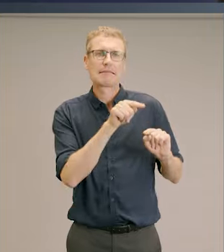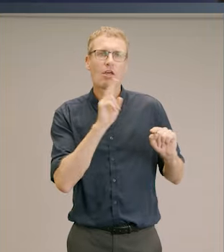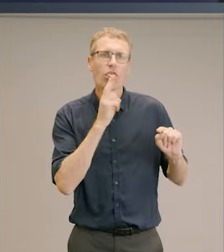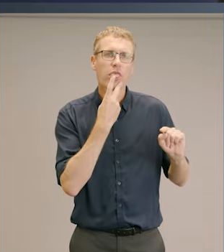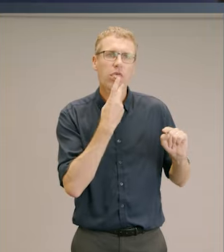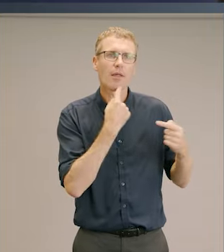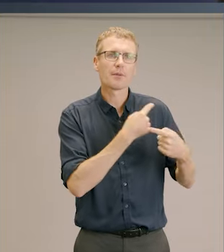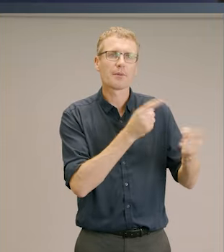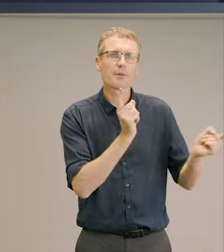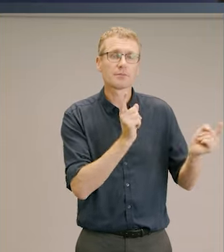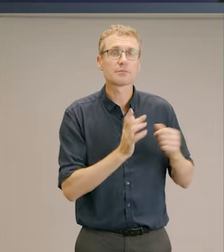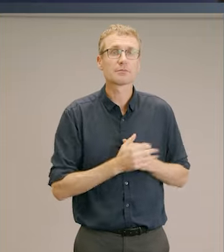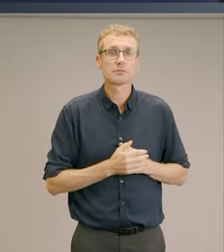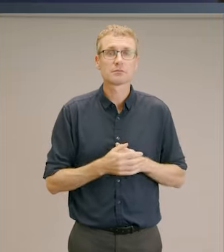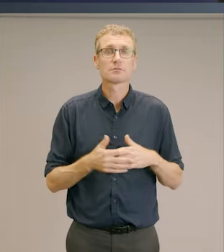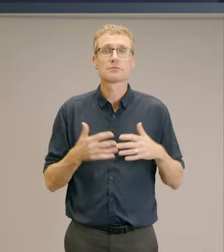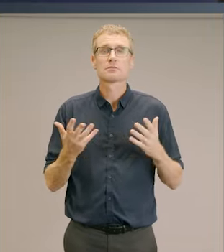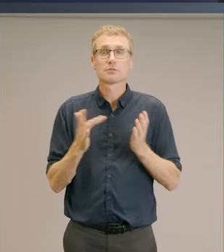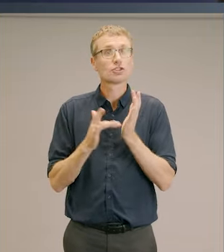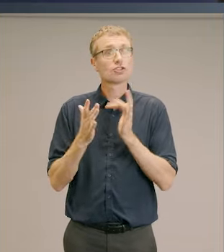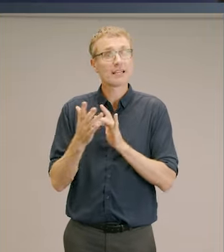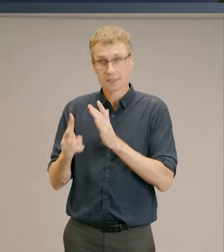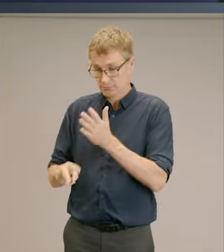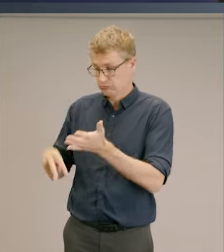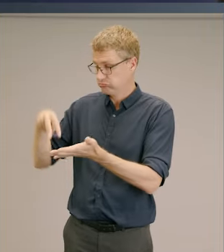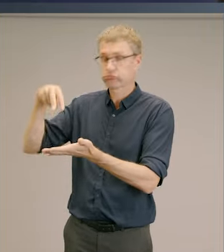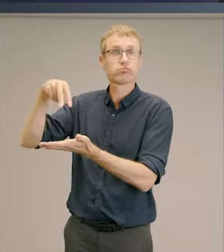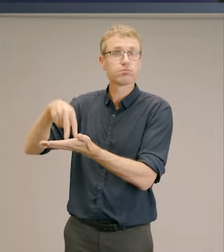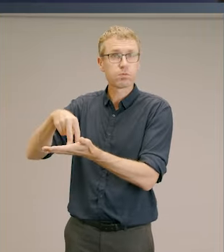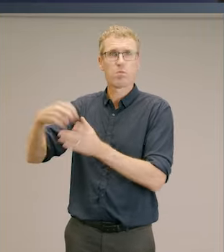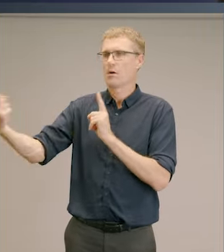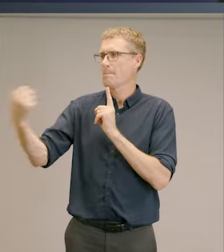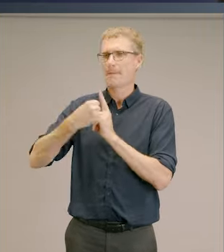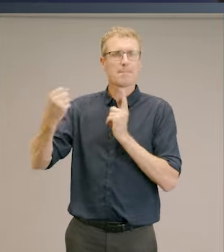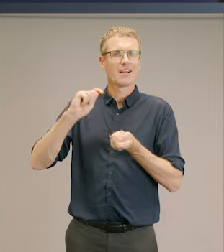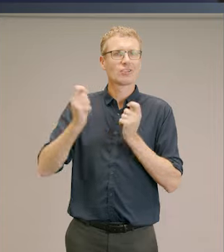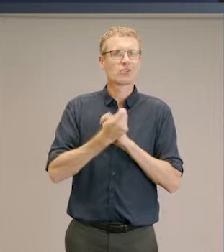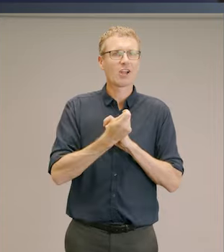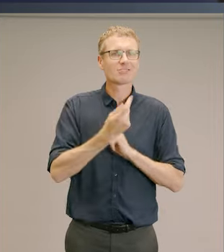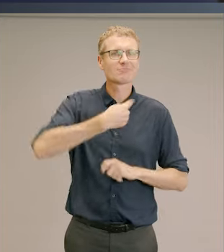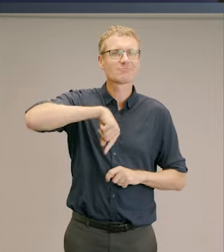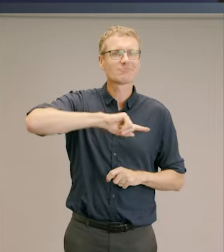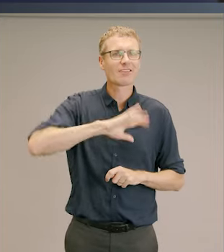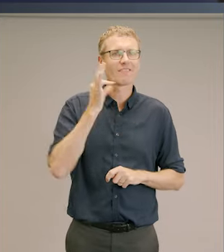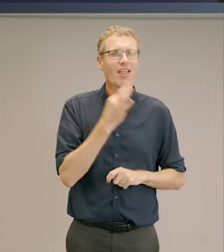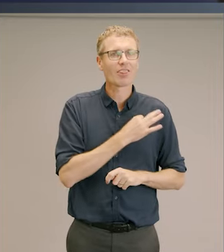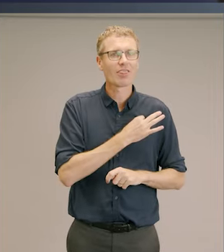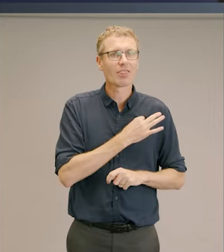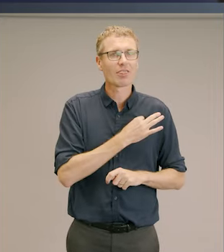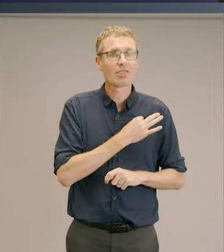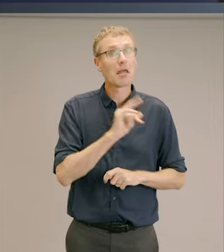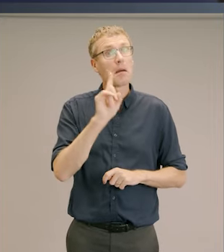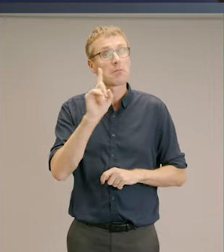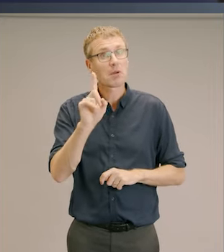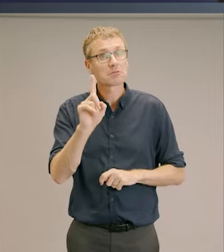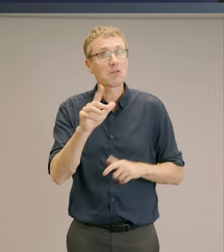So the resurrection changes everything in our faith. But what if it wasn't true?